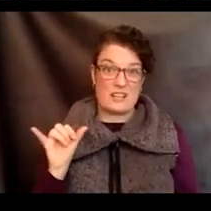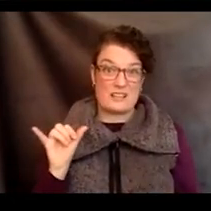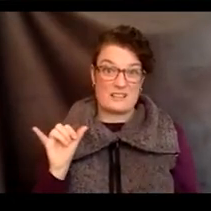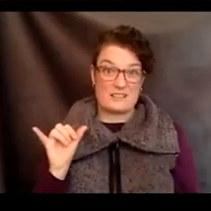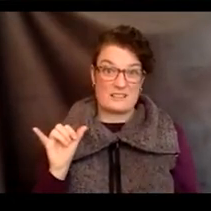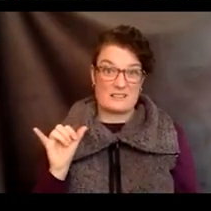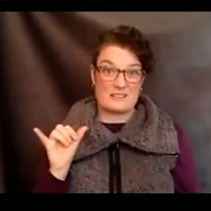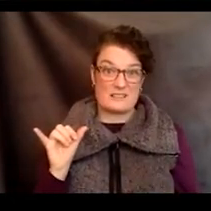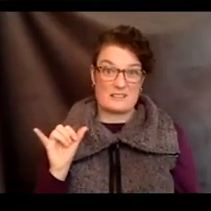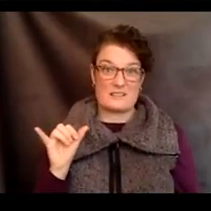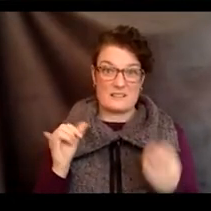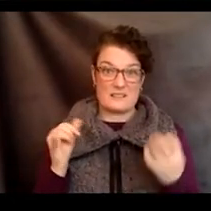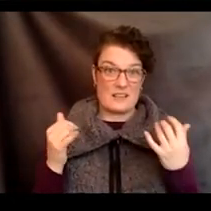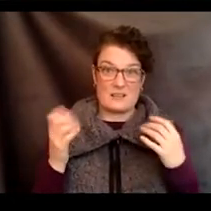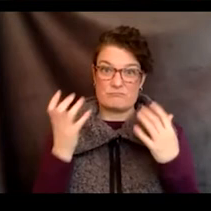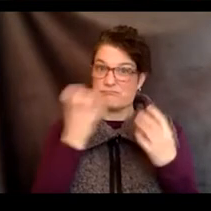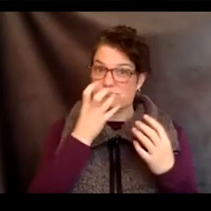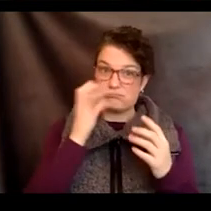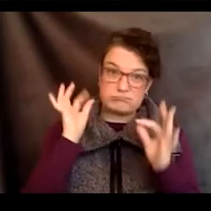He's just like conventional amazingness. And